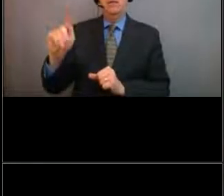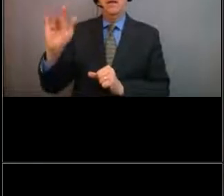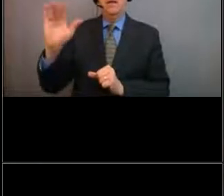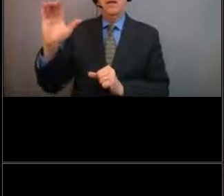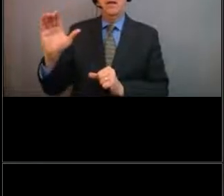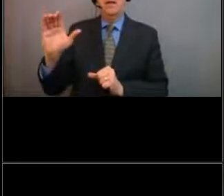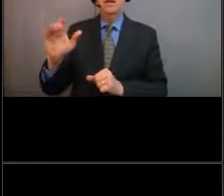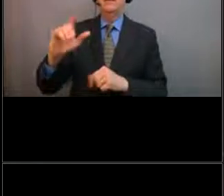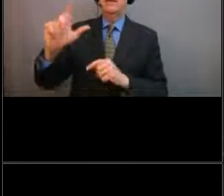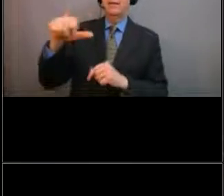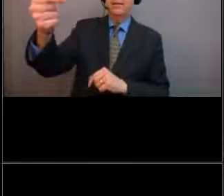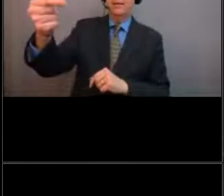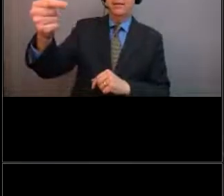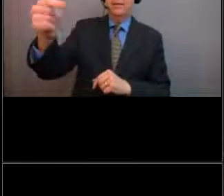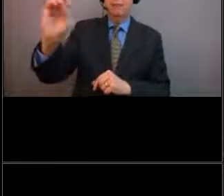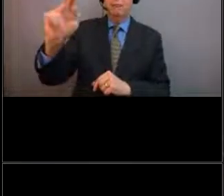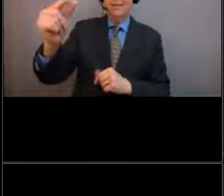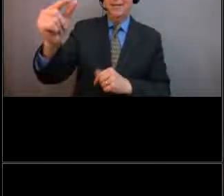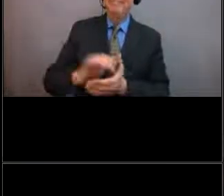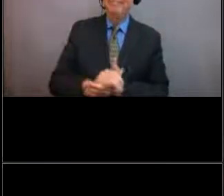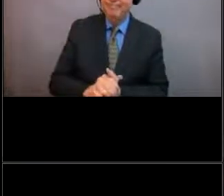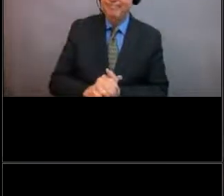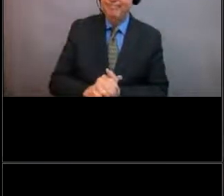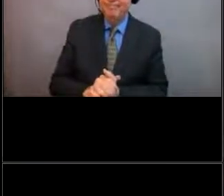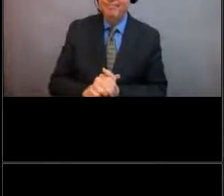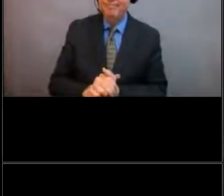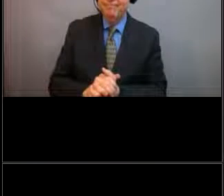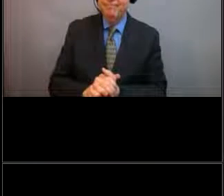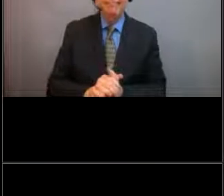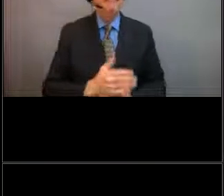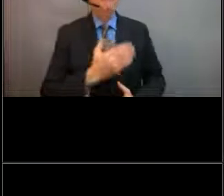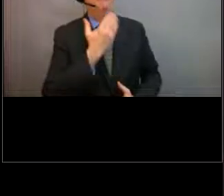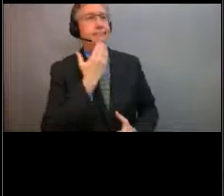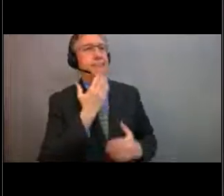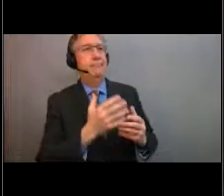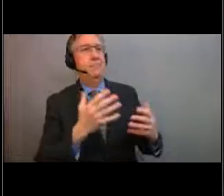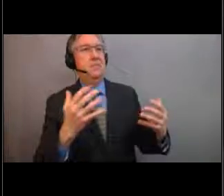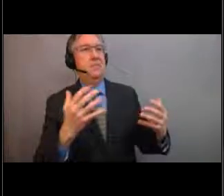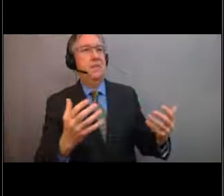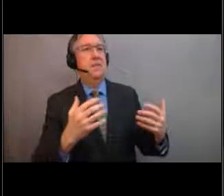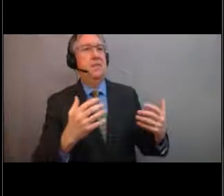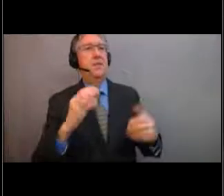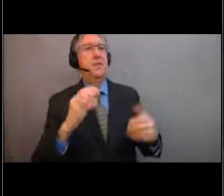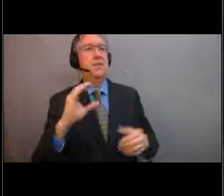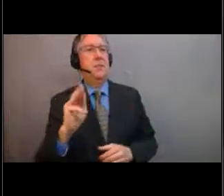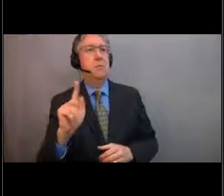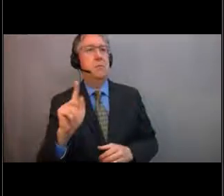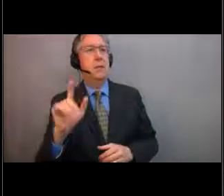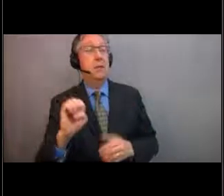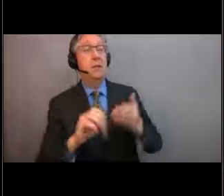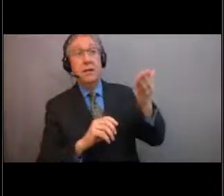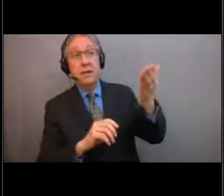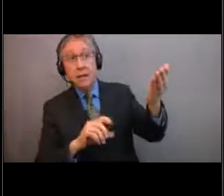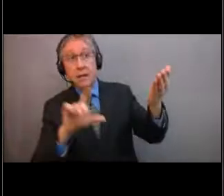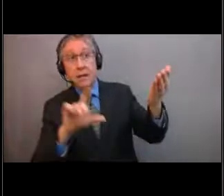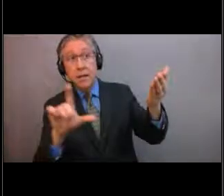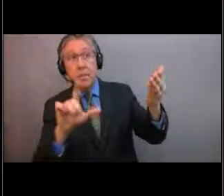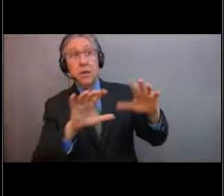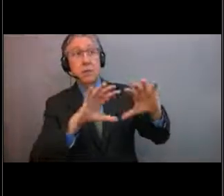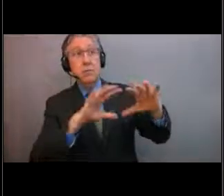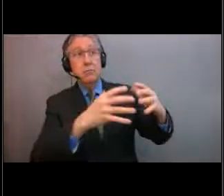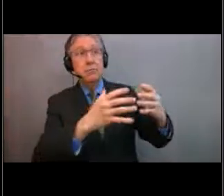turn the presentation over to you. Thank you very much, Camille, and thank you to the library team, in particular